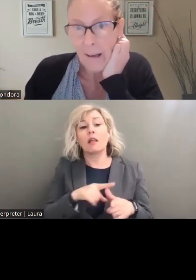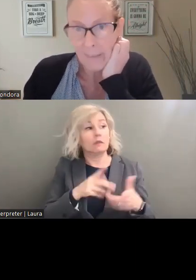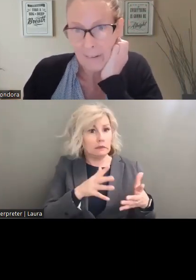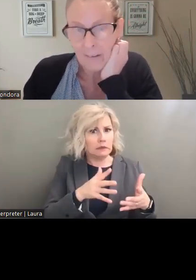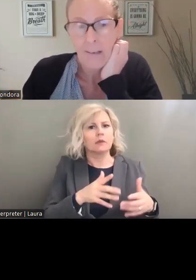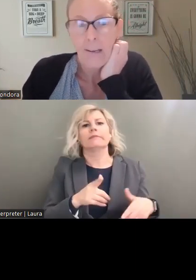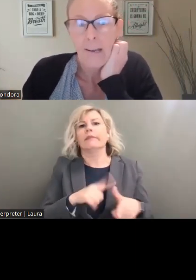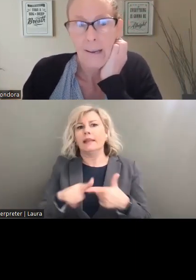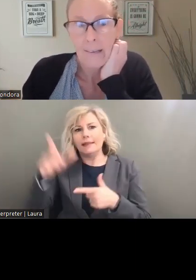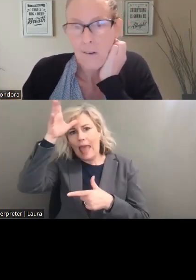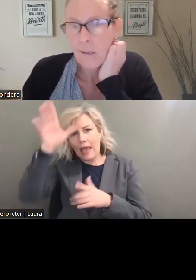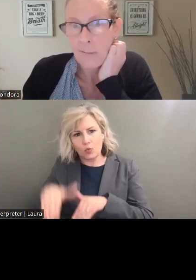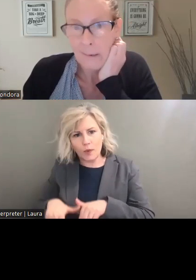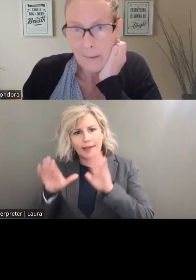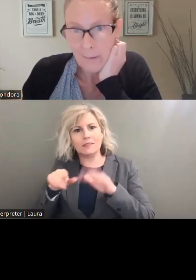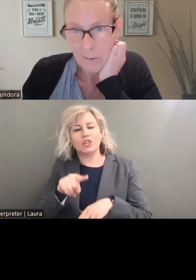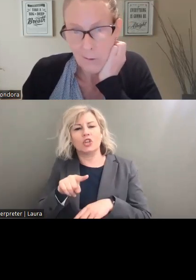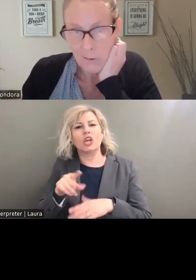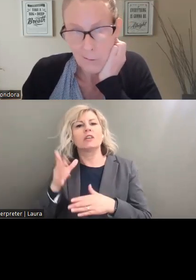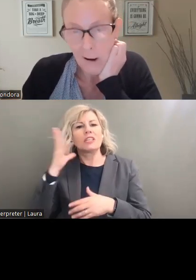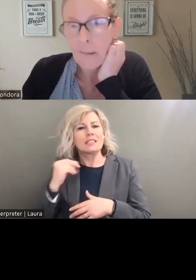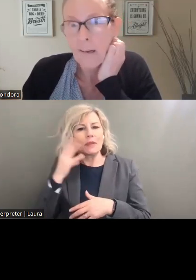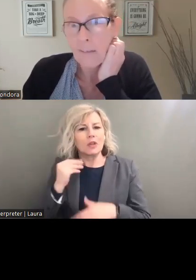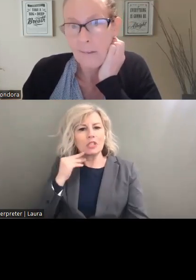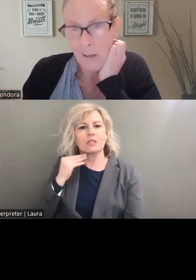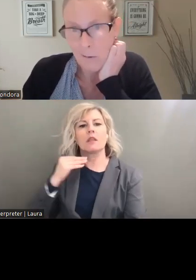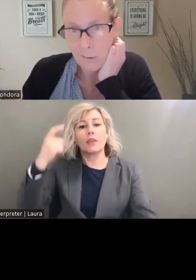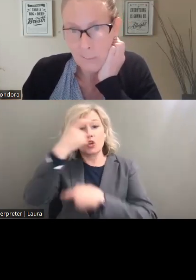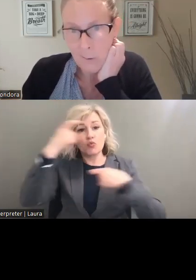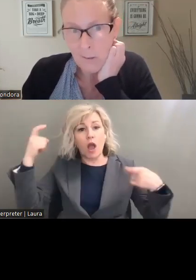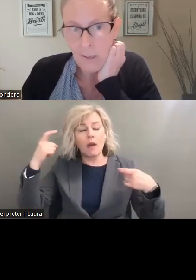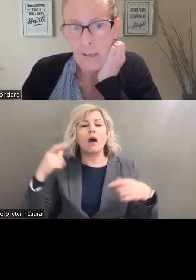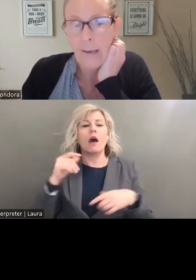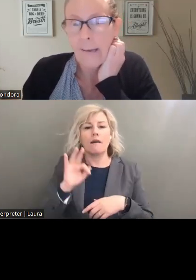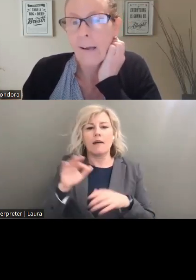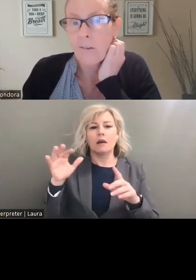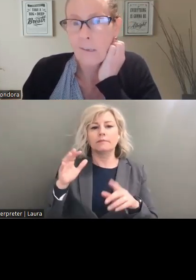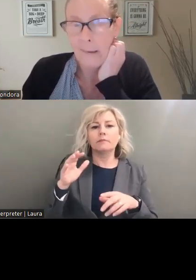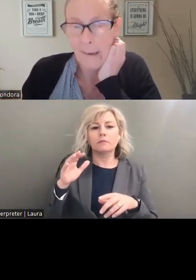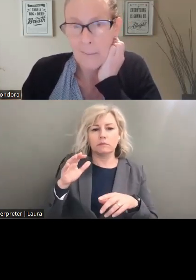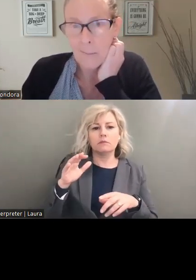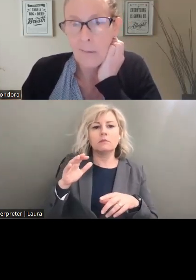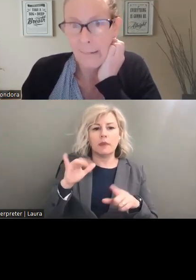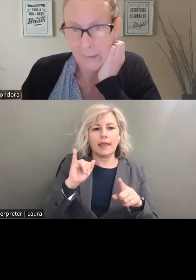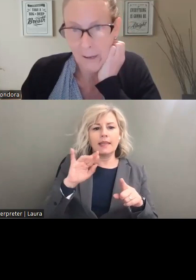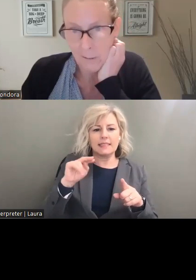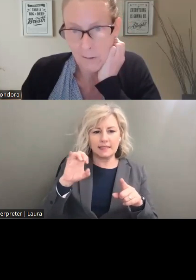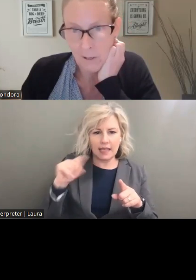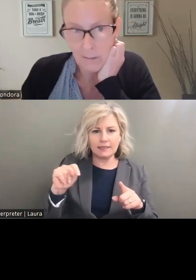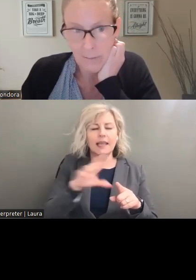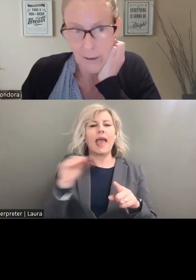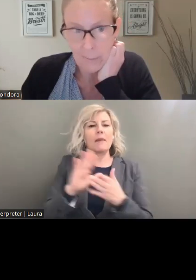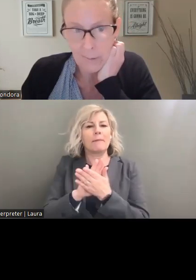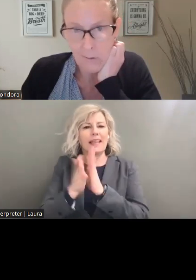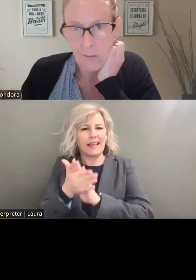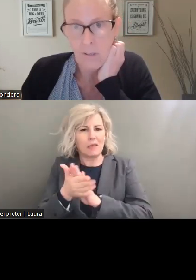her father, and she experienced the trauma of ancestral abuse and actually became pregnant as a